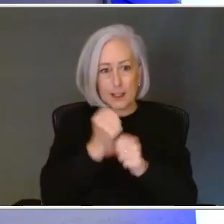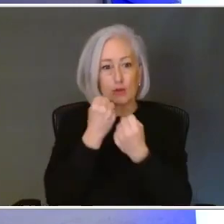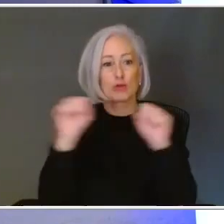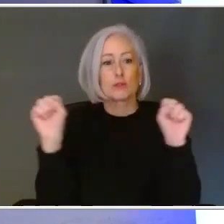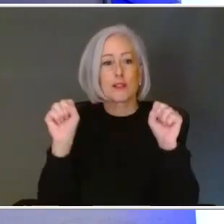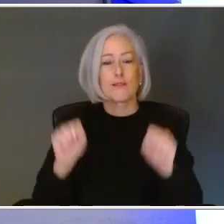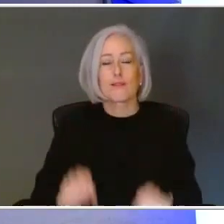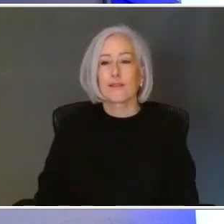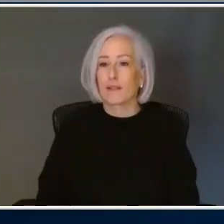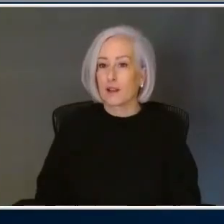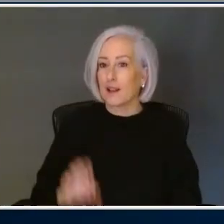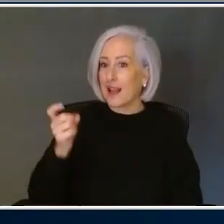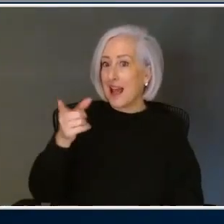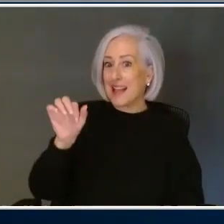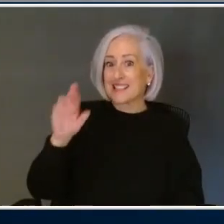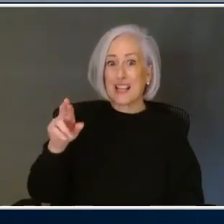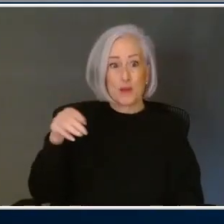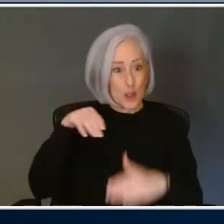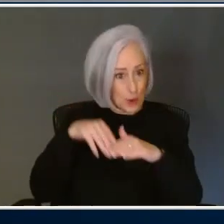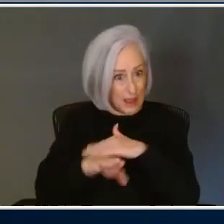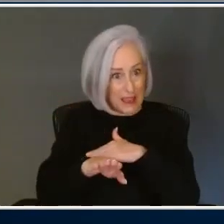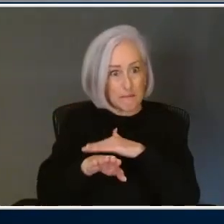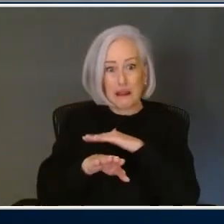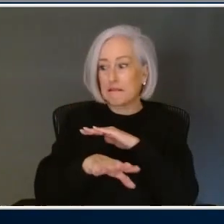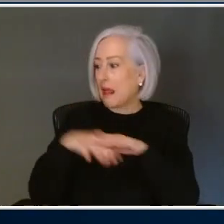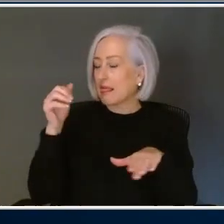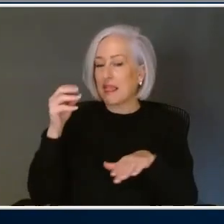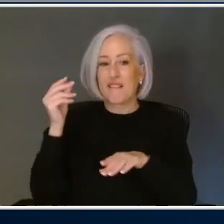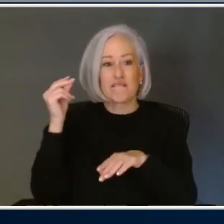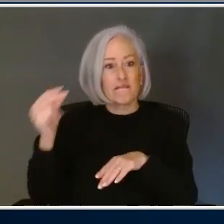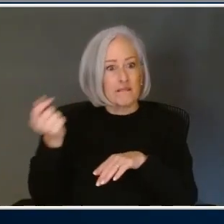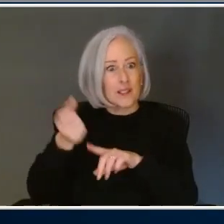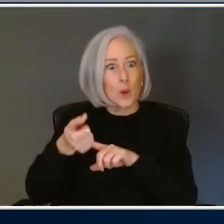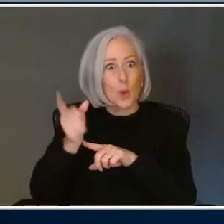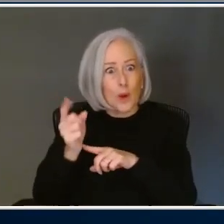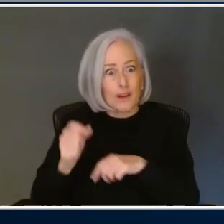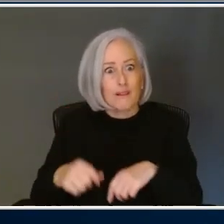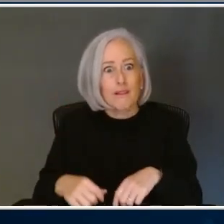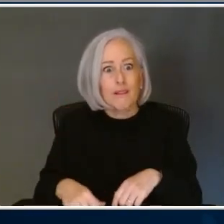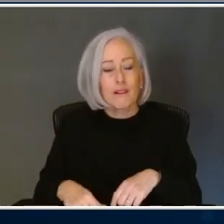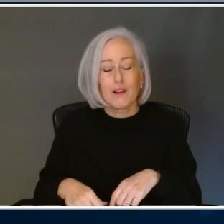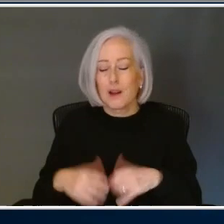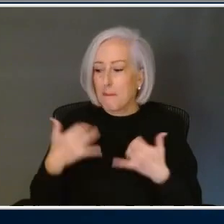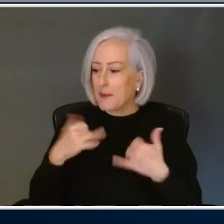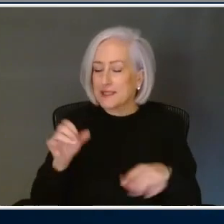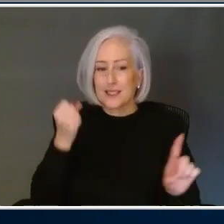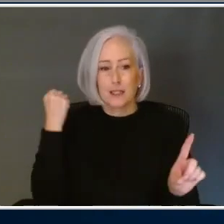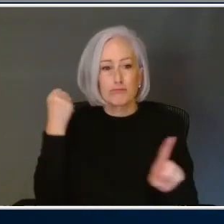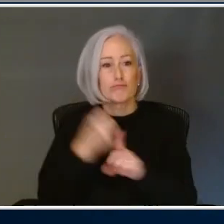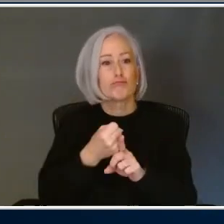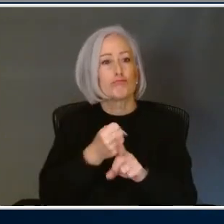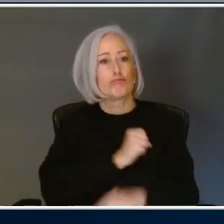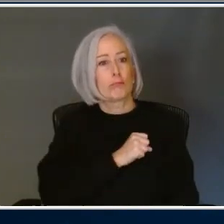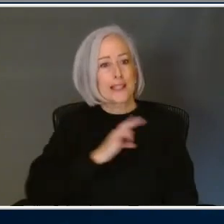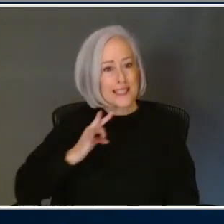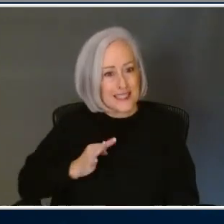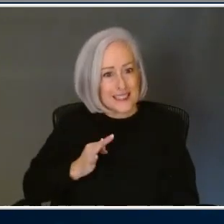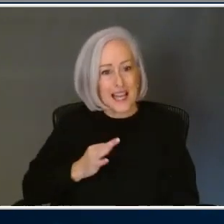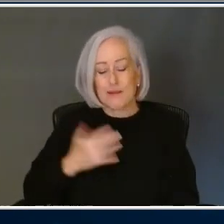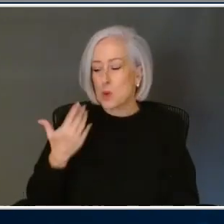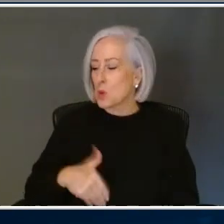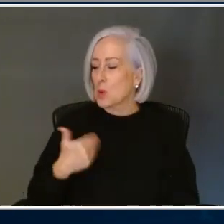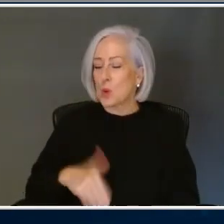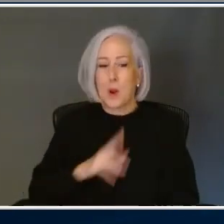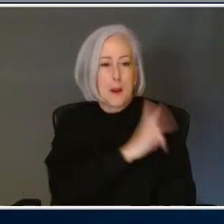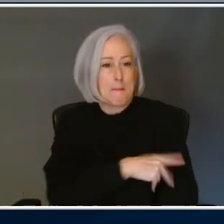here pretty quickly, only a couple of days in the hospital. You still had a huge impact on our staff, a story and a patient they will never forget. Here's